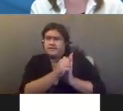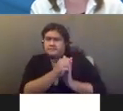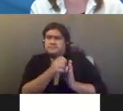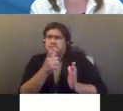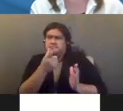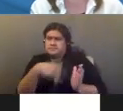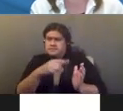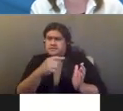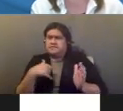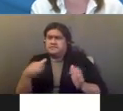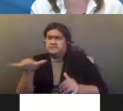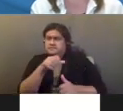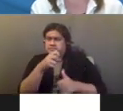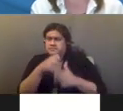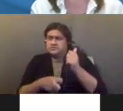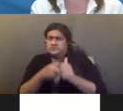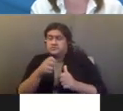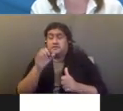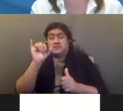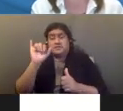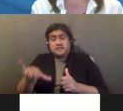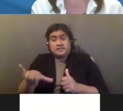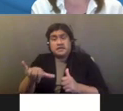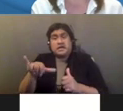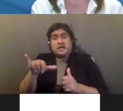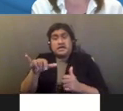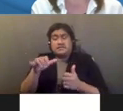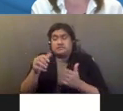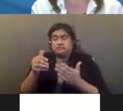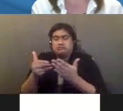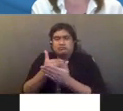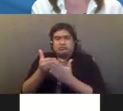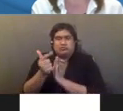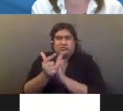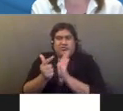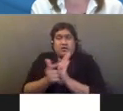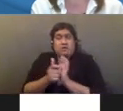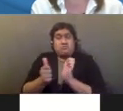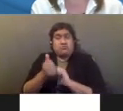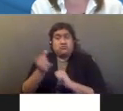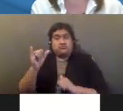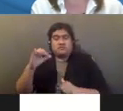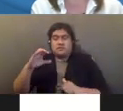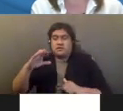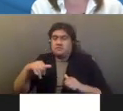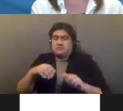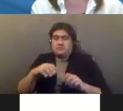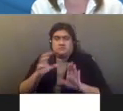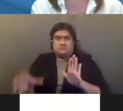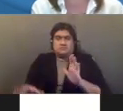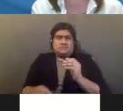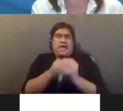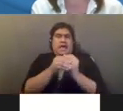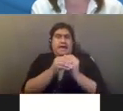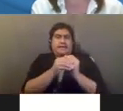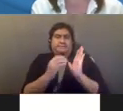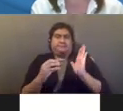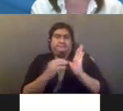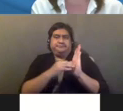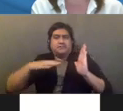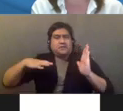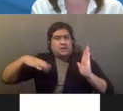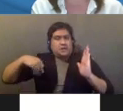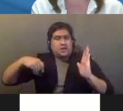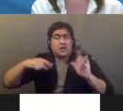still so relatively new that most insurances haven't incorporated it into their policy. But again, it's leaving a space for us to start